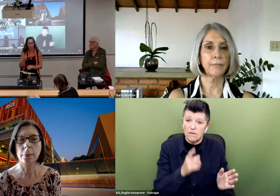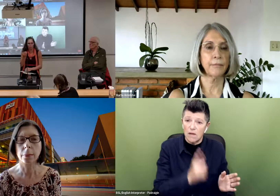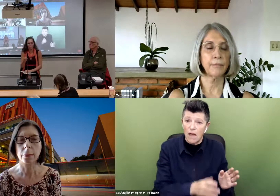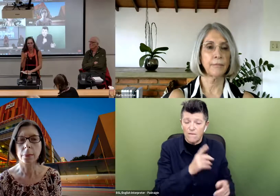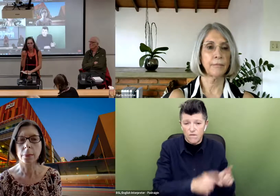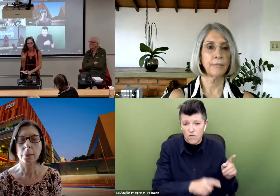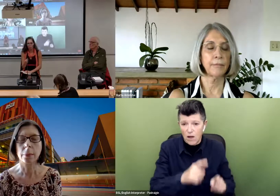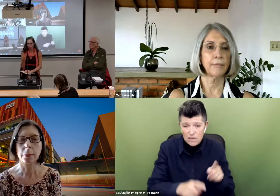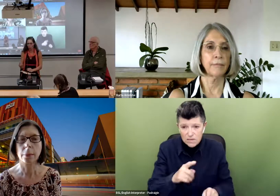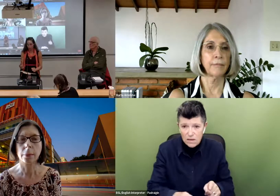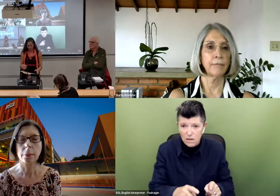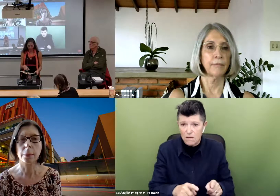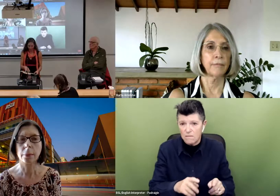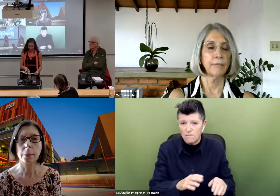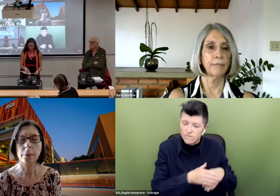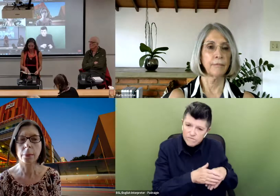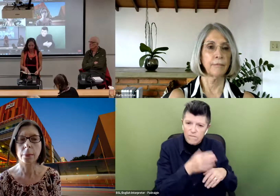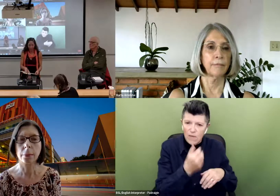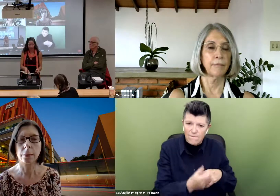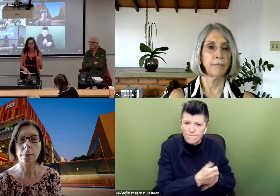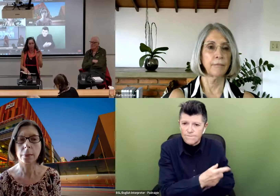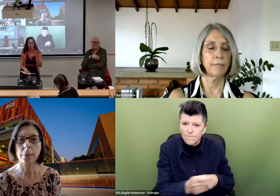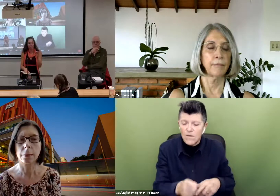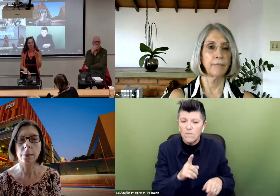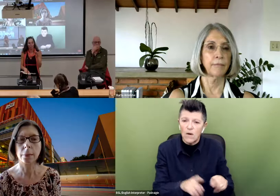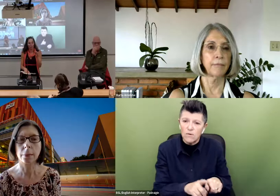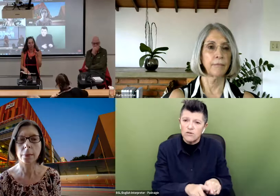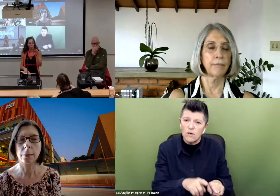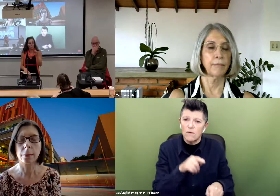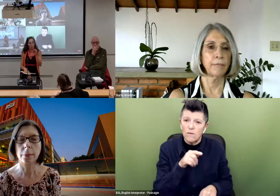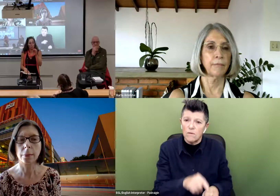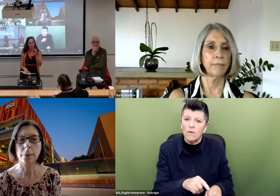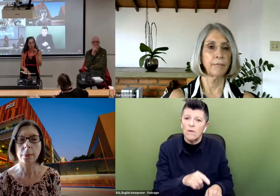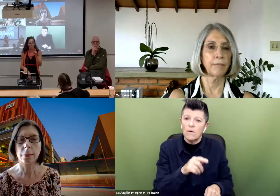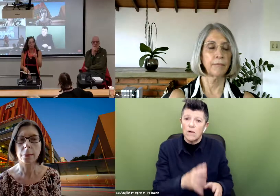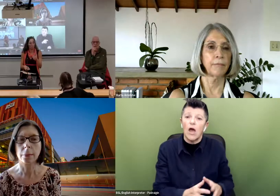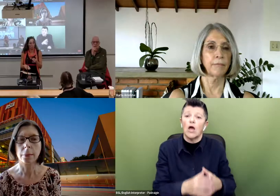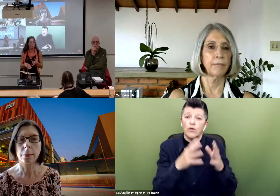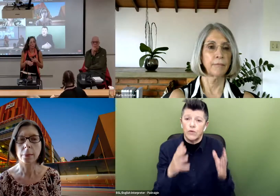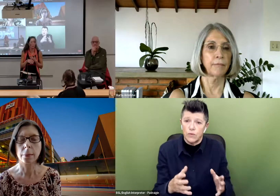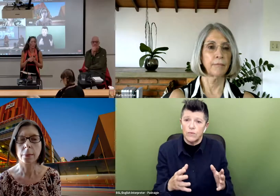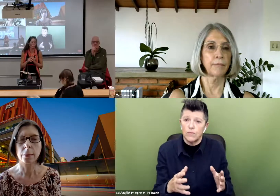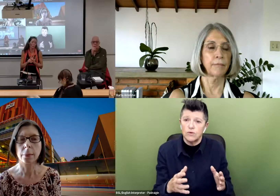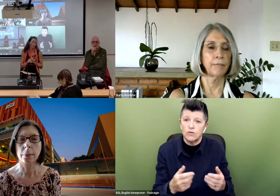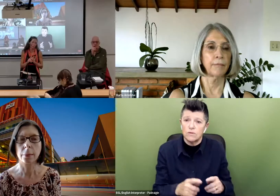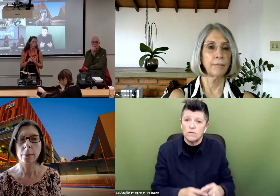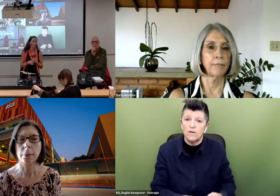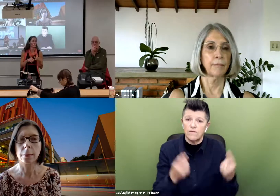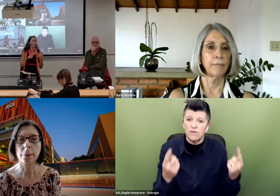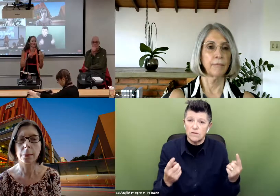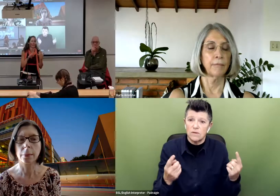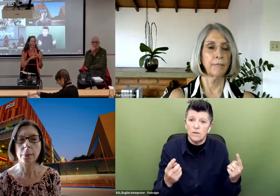but also within people who have disabilities, there's actually a huge distinction between people who are disabled